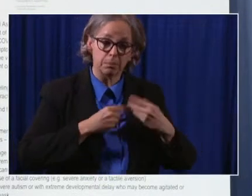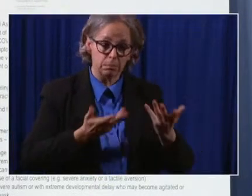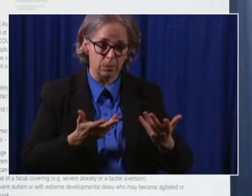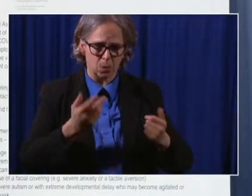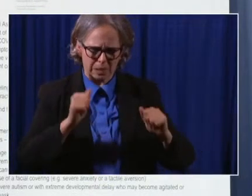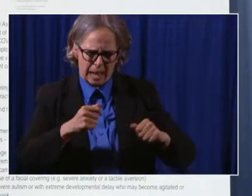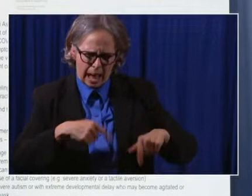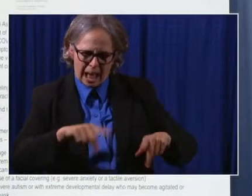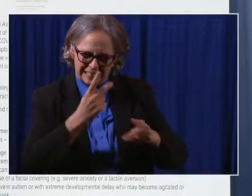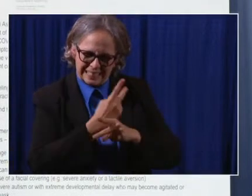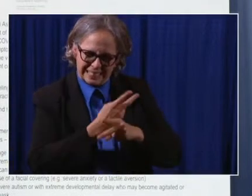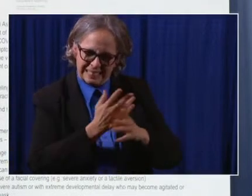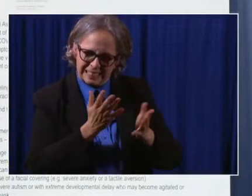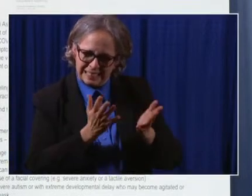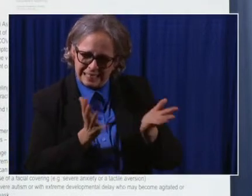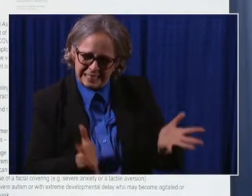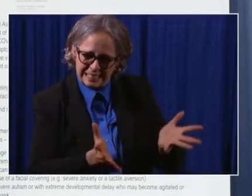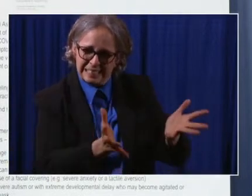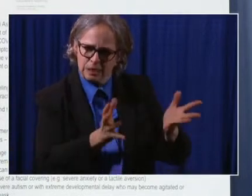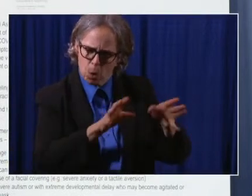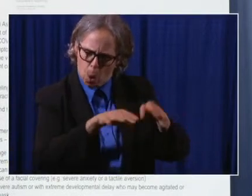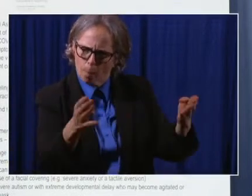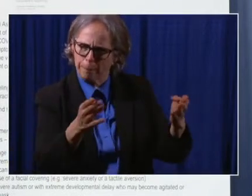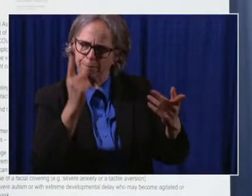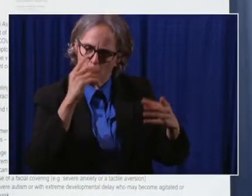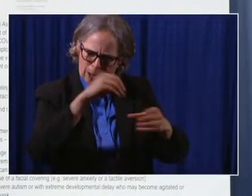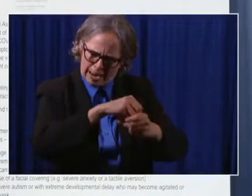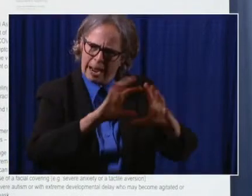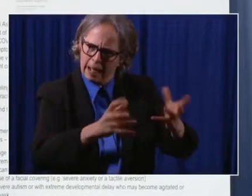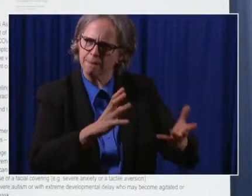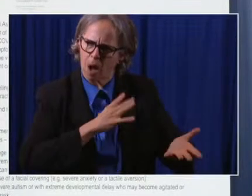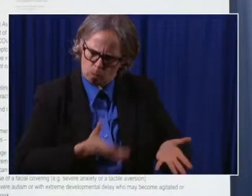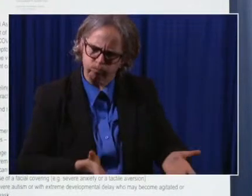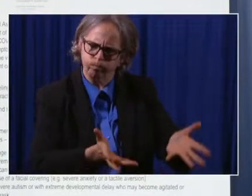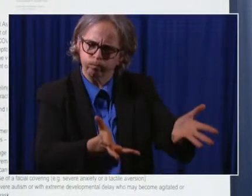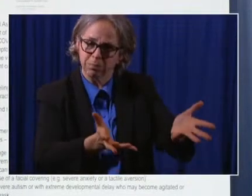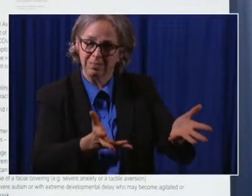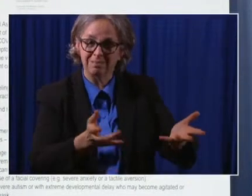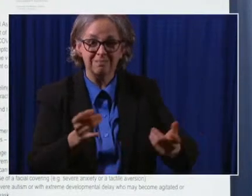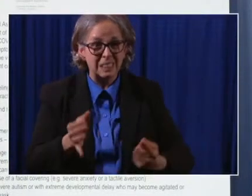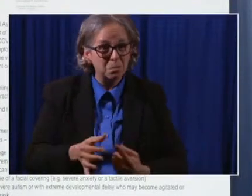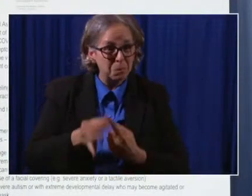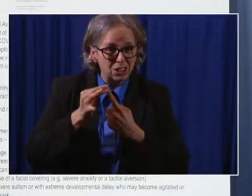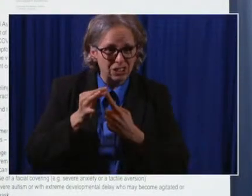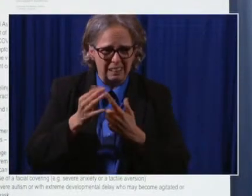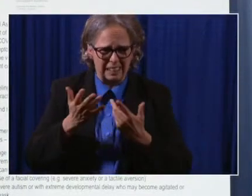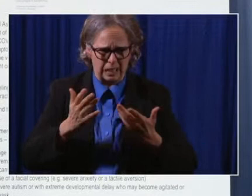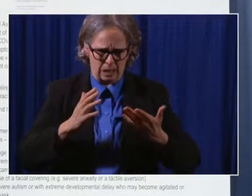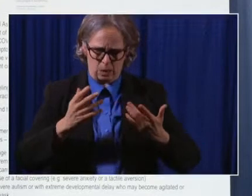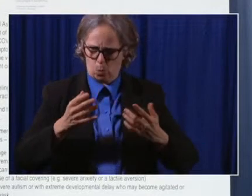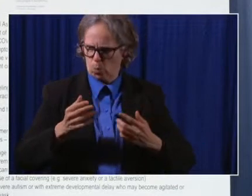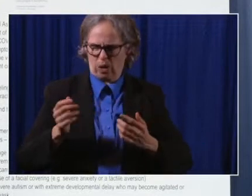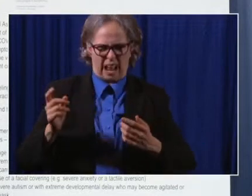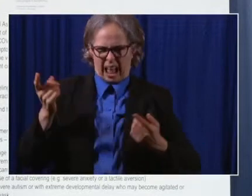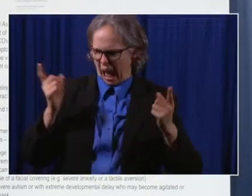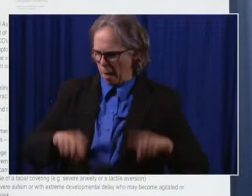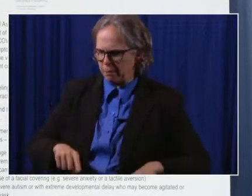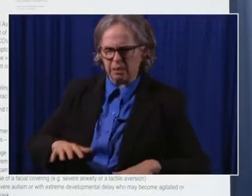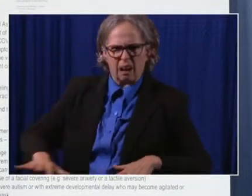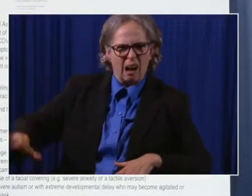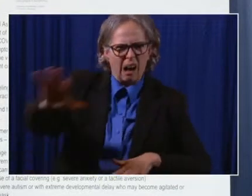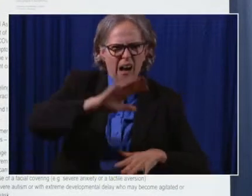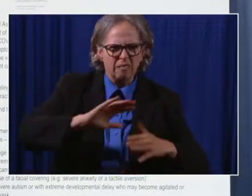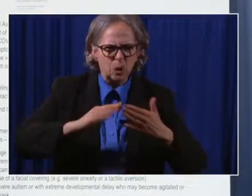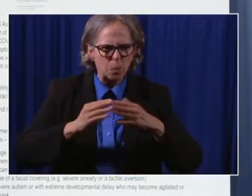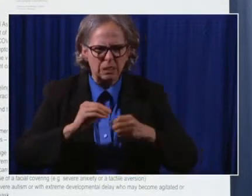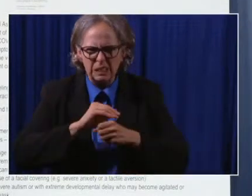open with community spread all throughout this state, some more than others, but it's everywhere. It